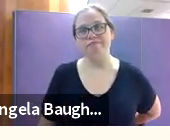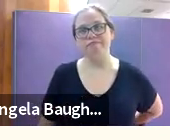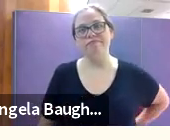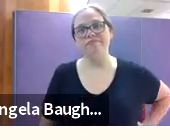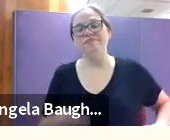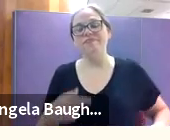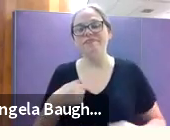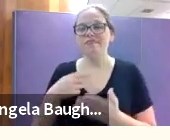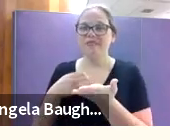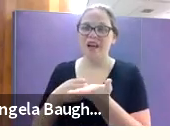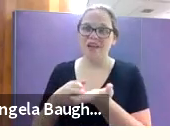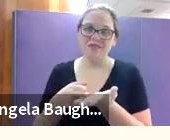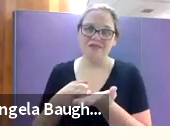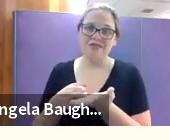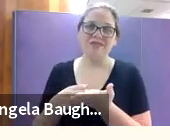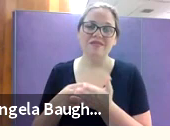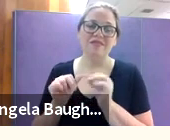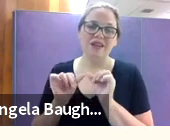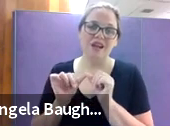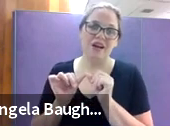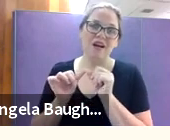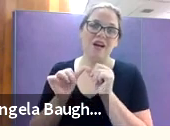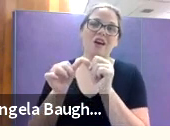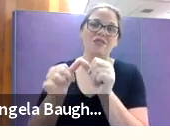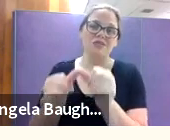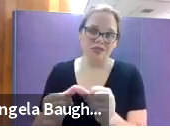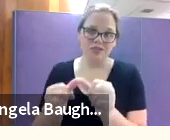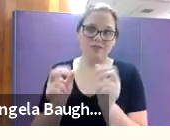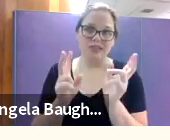Honestly, a long-term issue.